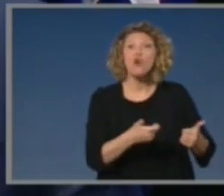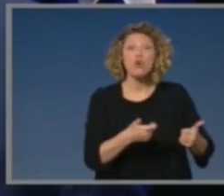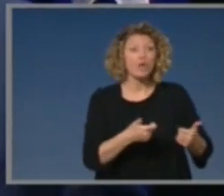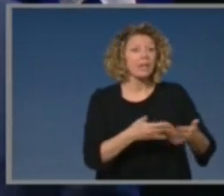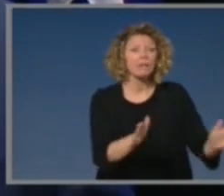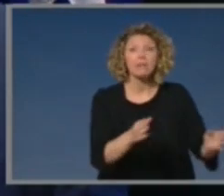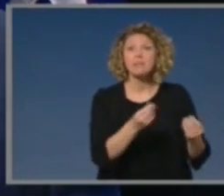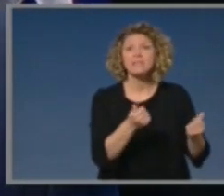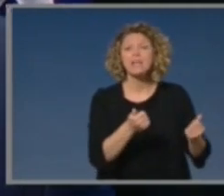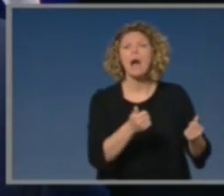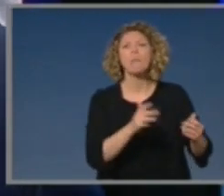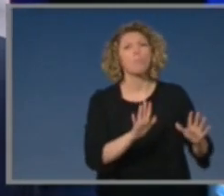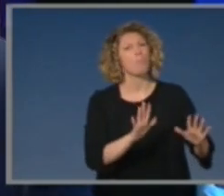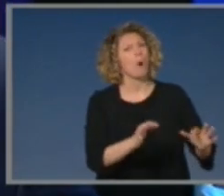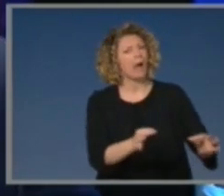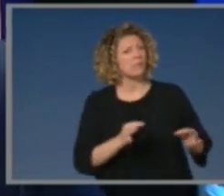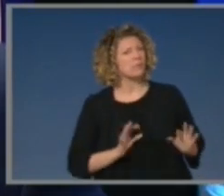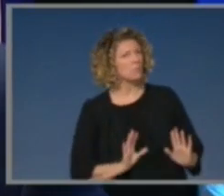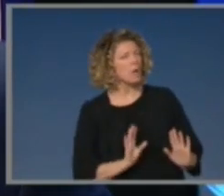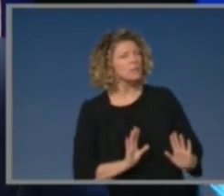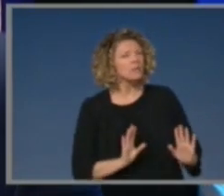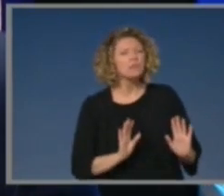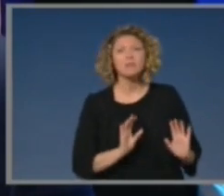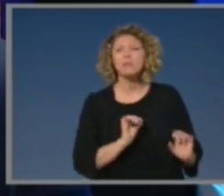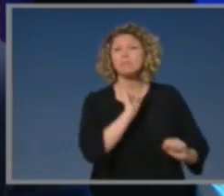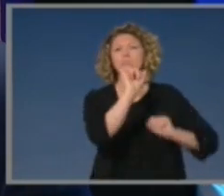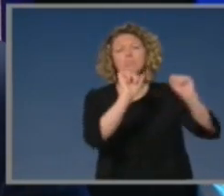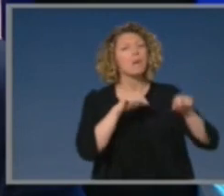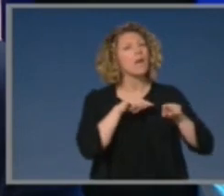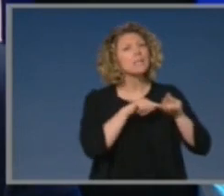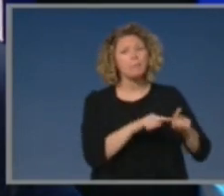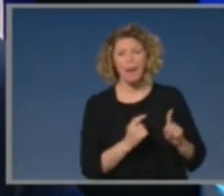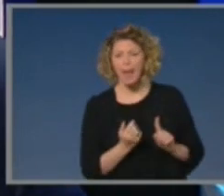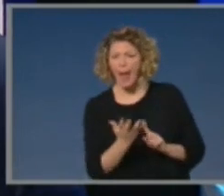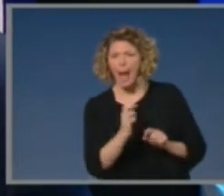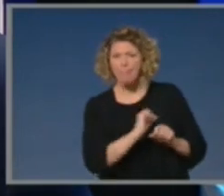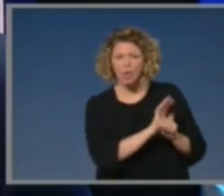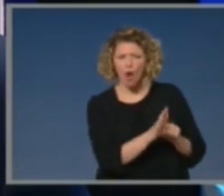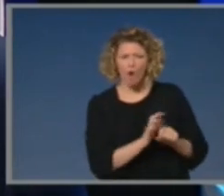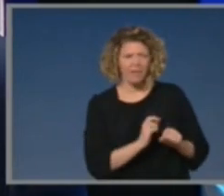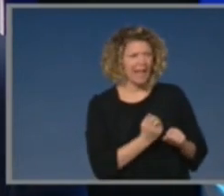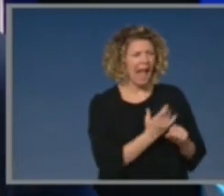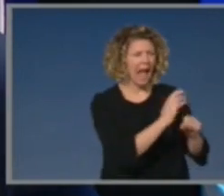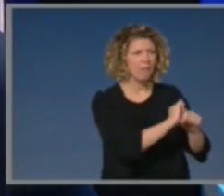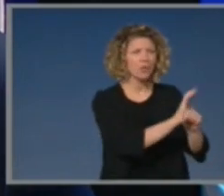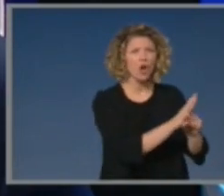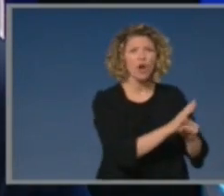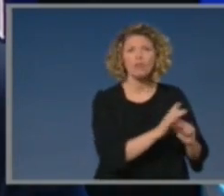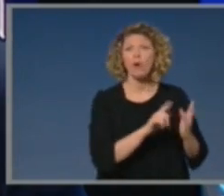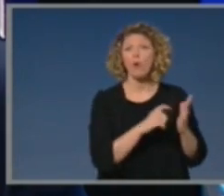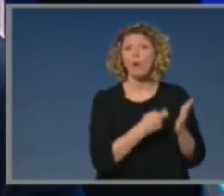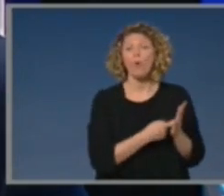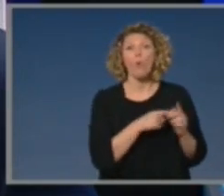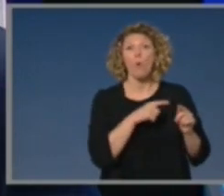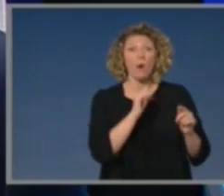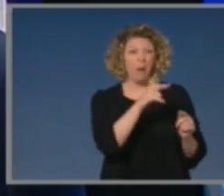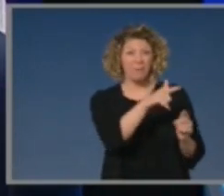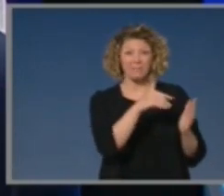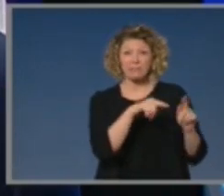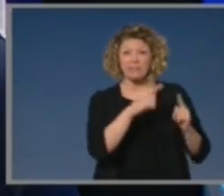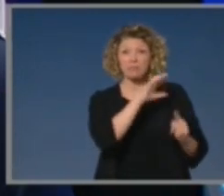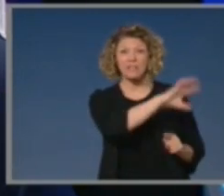reflected the case characteristics in each of those states and territories. In some cases, they've just reflected the sheer geography of the different states